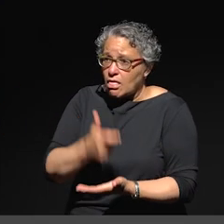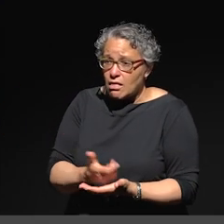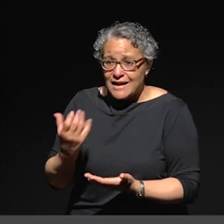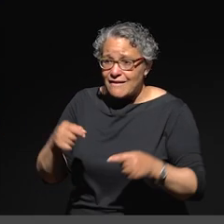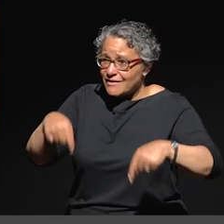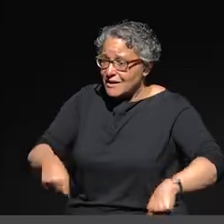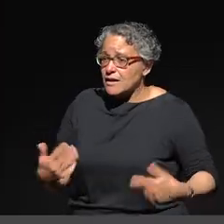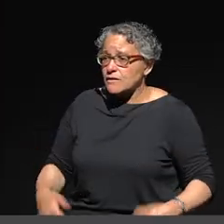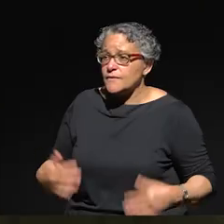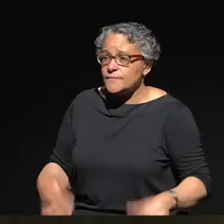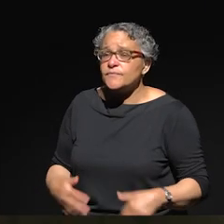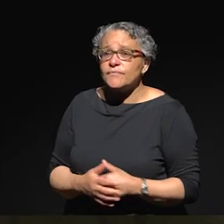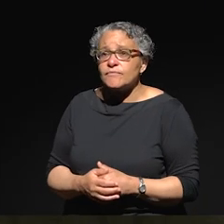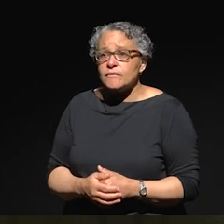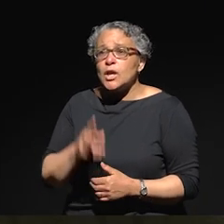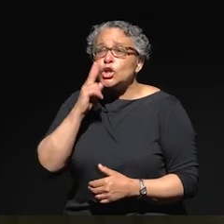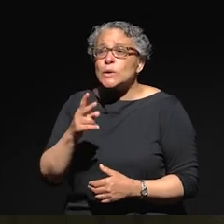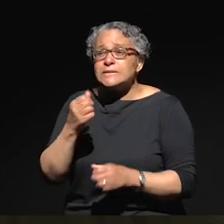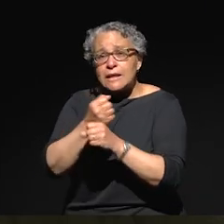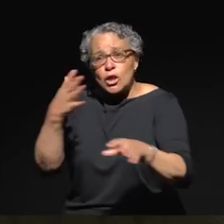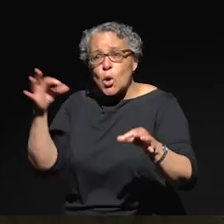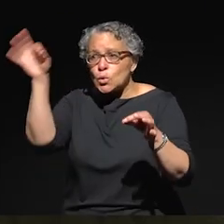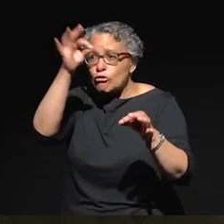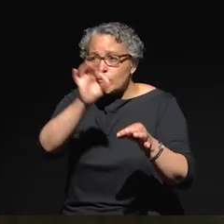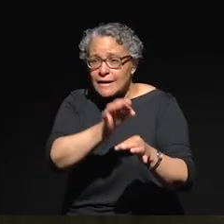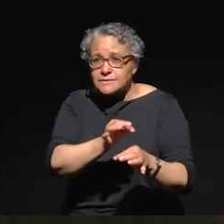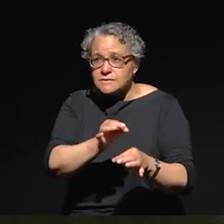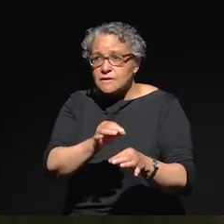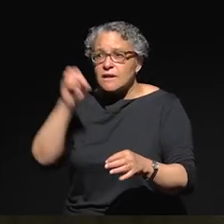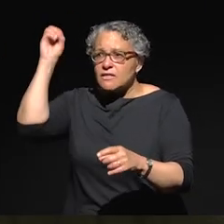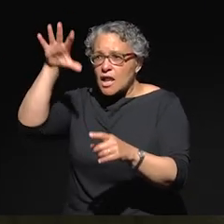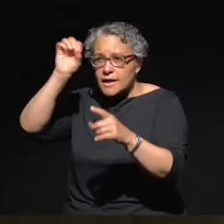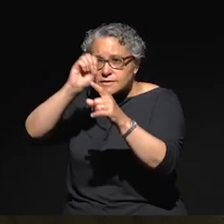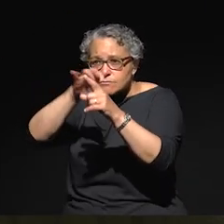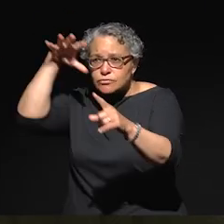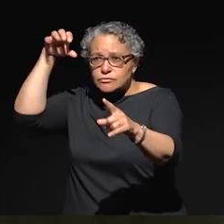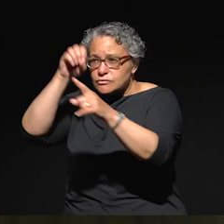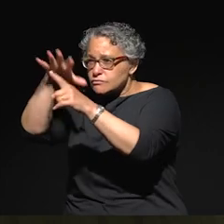And you can see all the gold thread catching the light in the room up there.